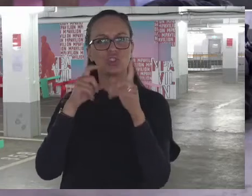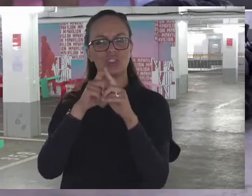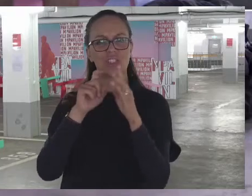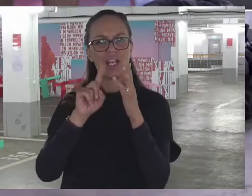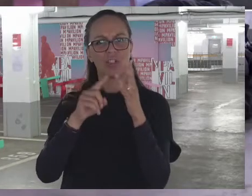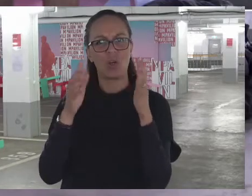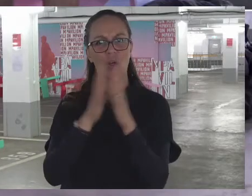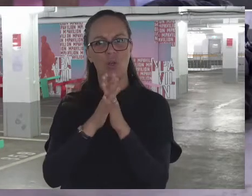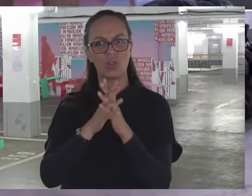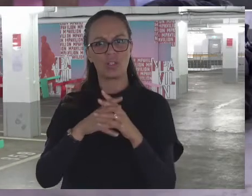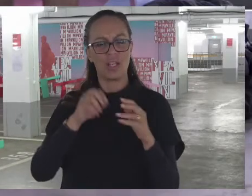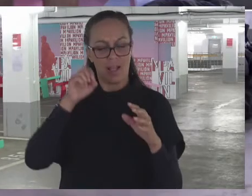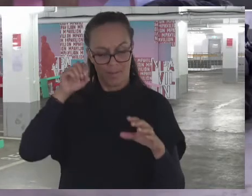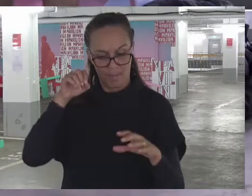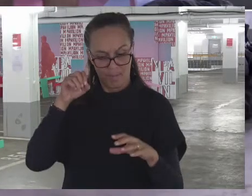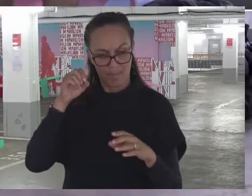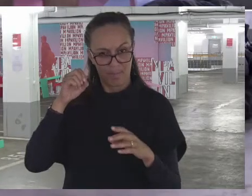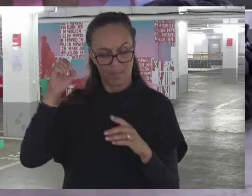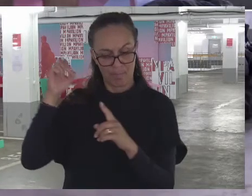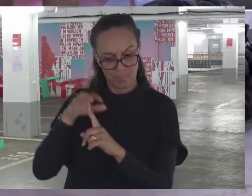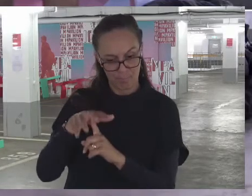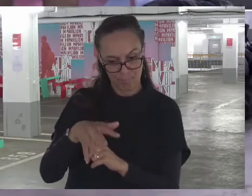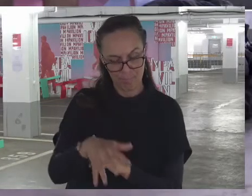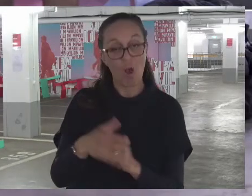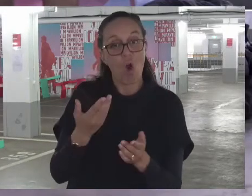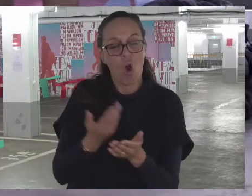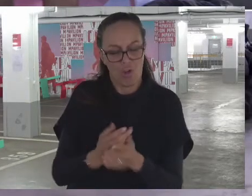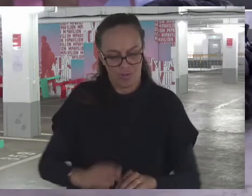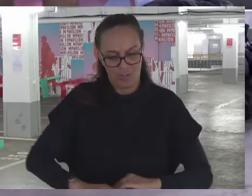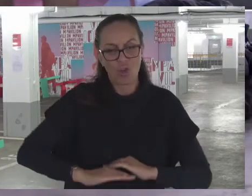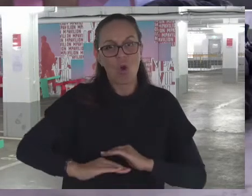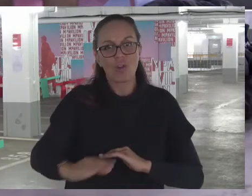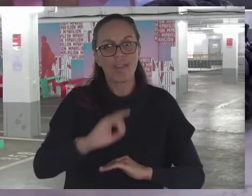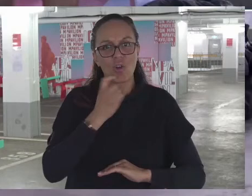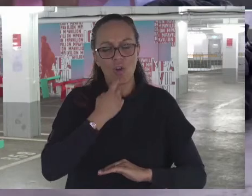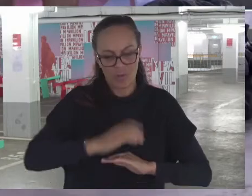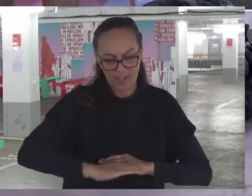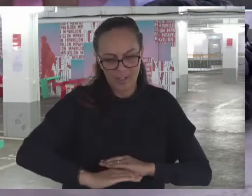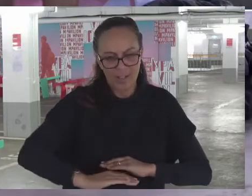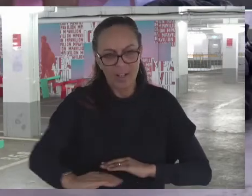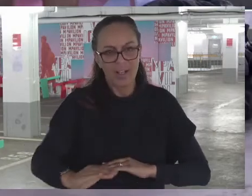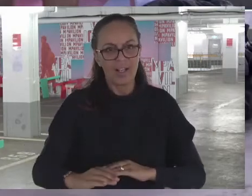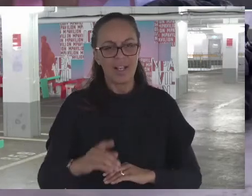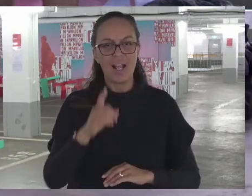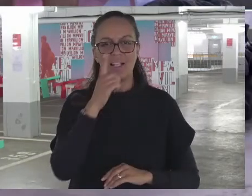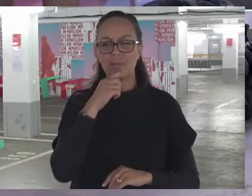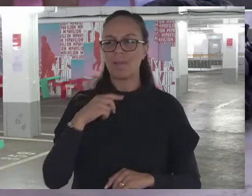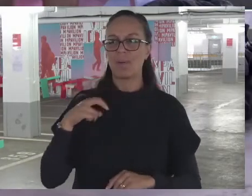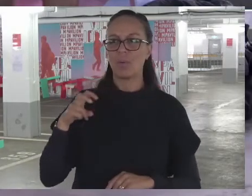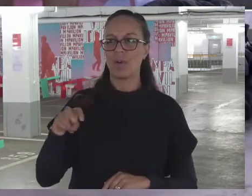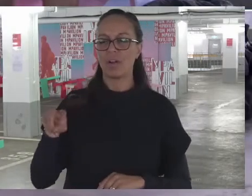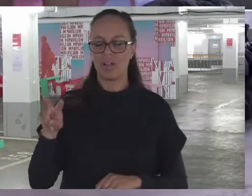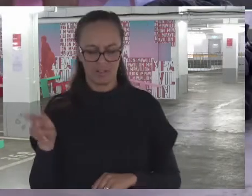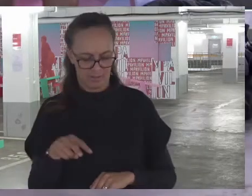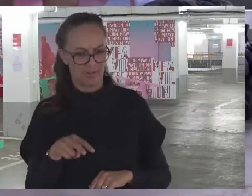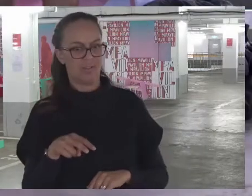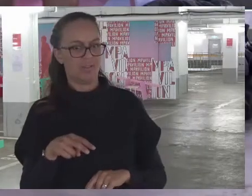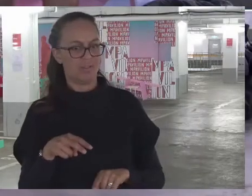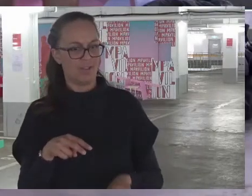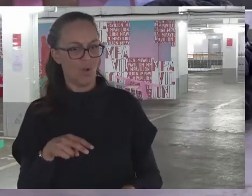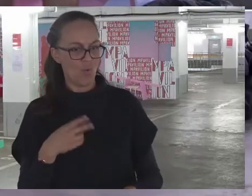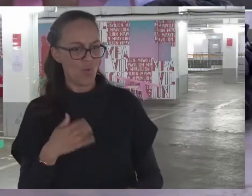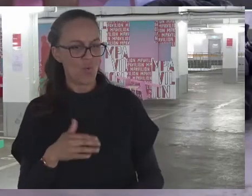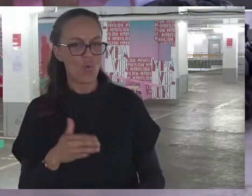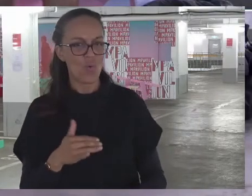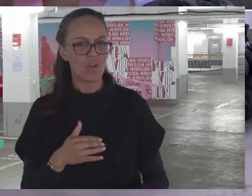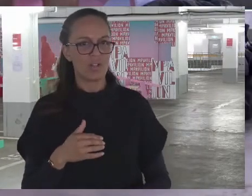brings the concrete up into this facade. And people, Kent was sort of saying, I just went outside and somebody's